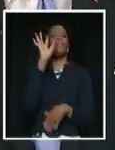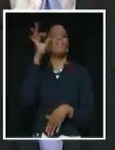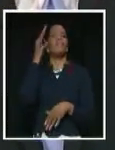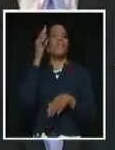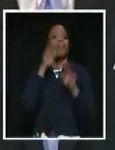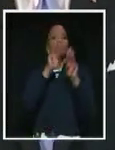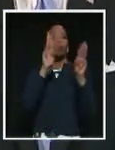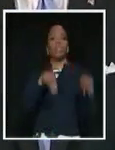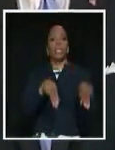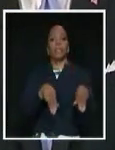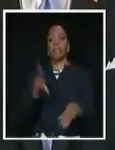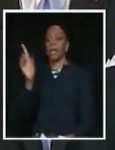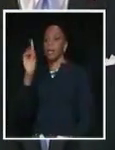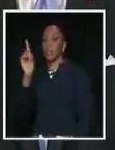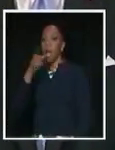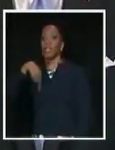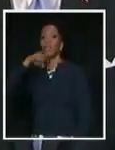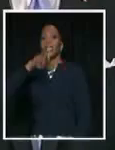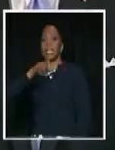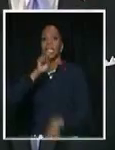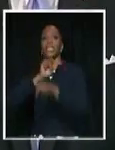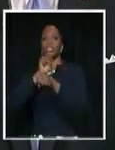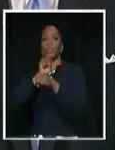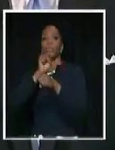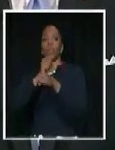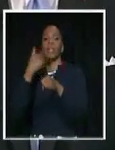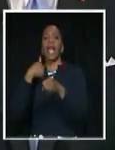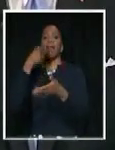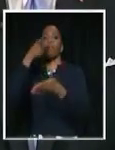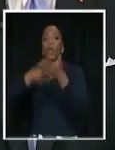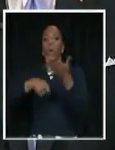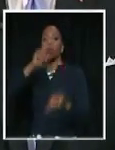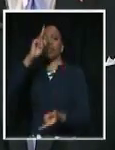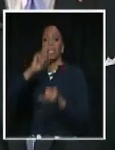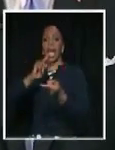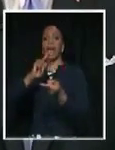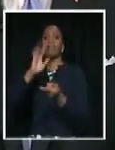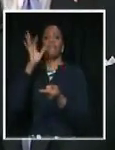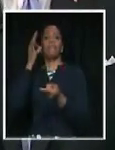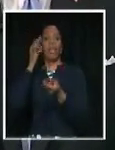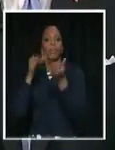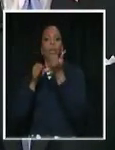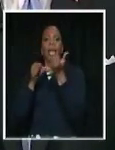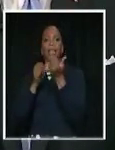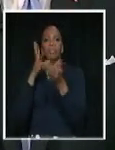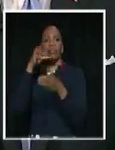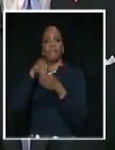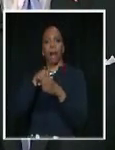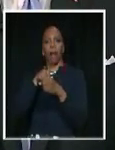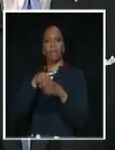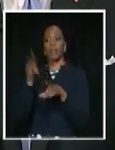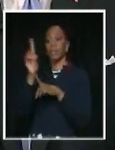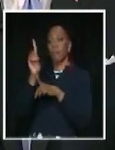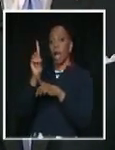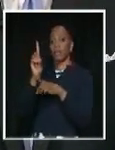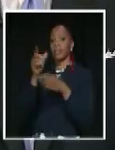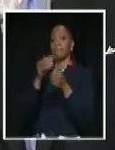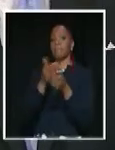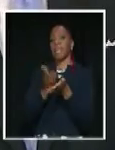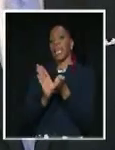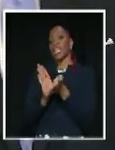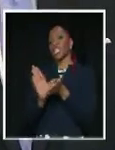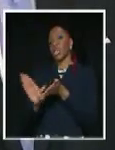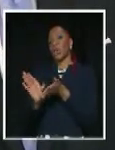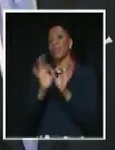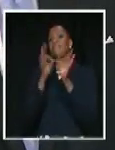Mr. de Blasio? I think we need to work to get that cost down. I think federal aid should be a part of it. Okay, Mr. de Blasio, excluding family moments, what's been